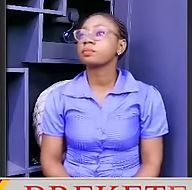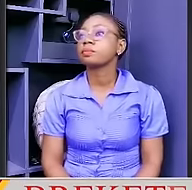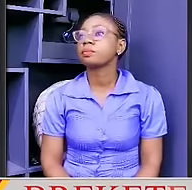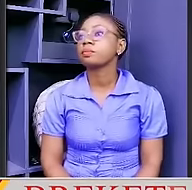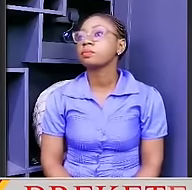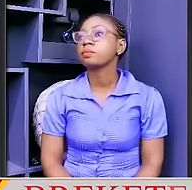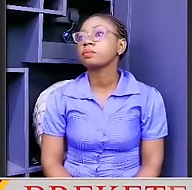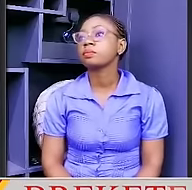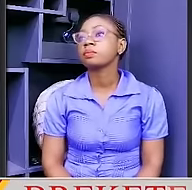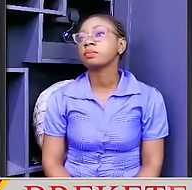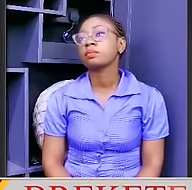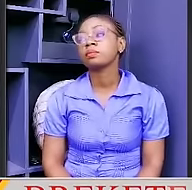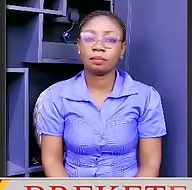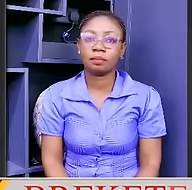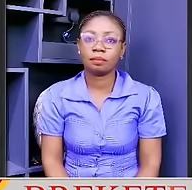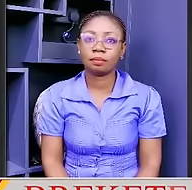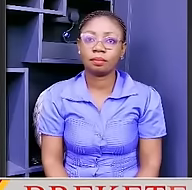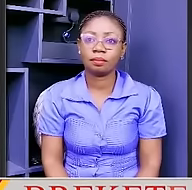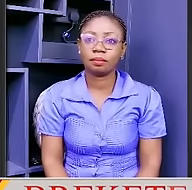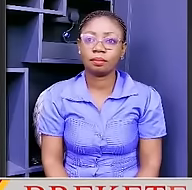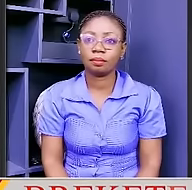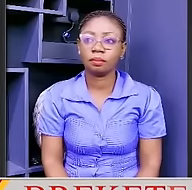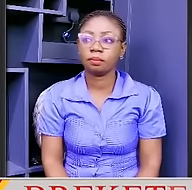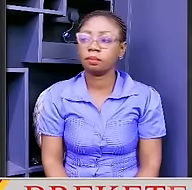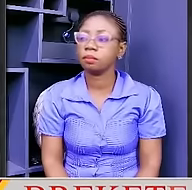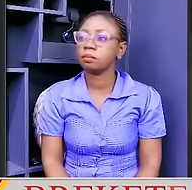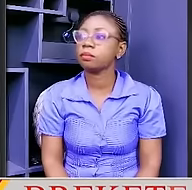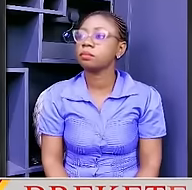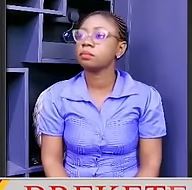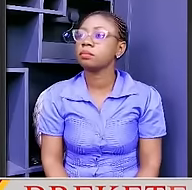Thank you. You want?